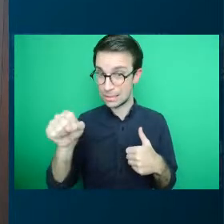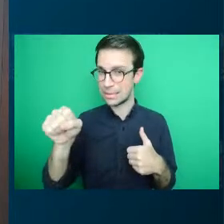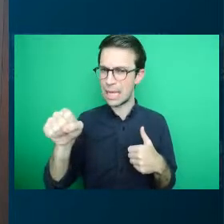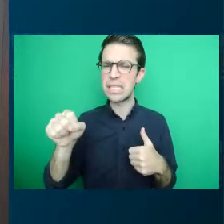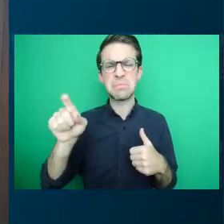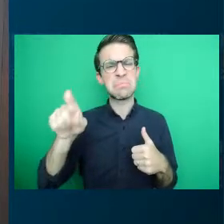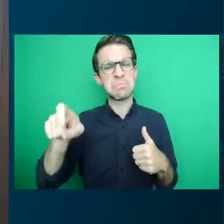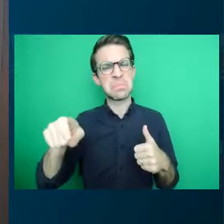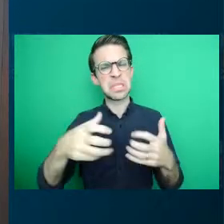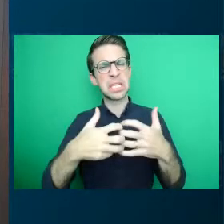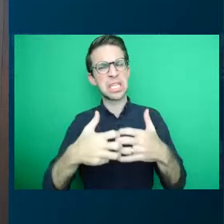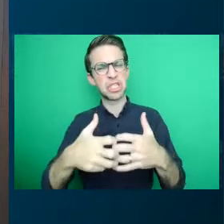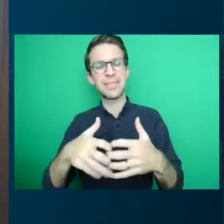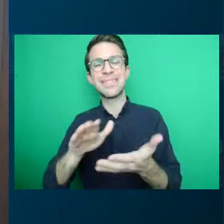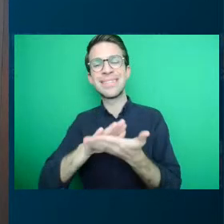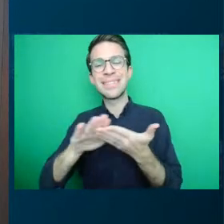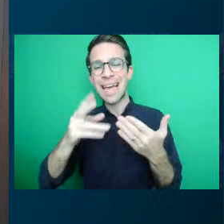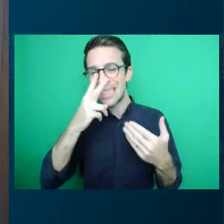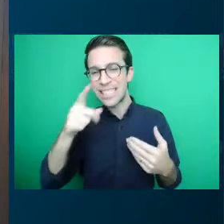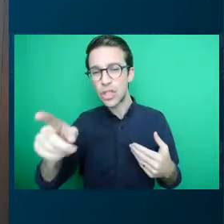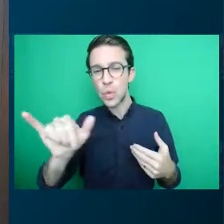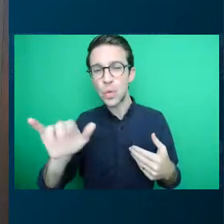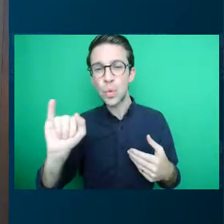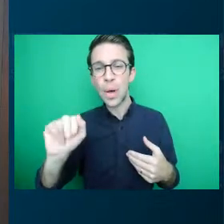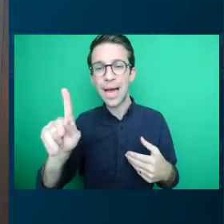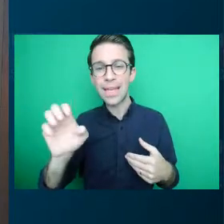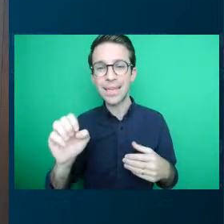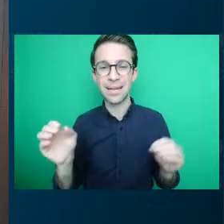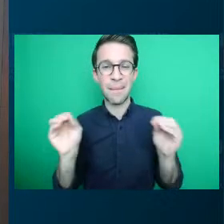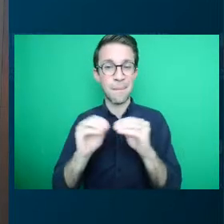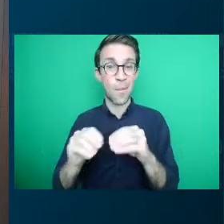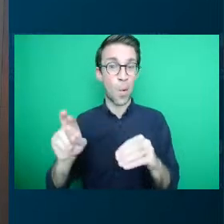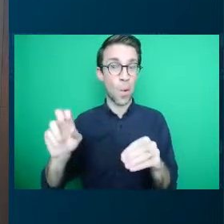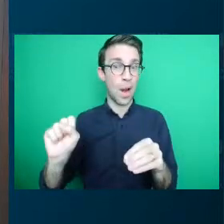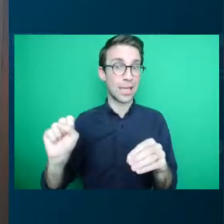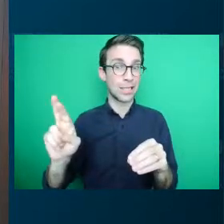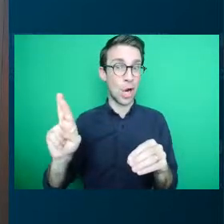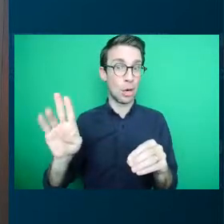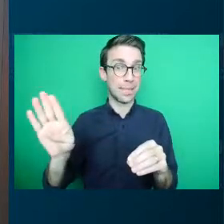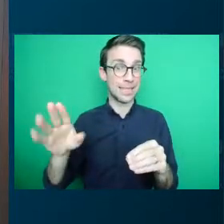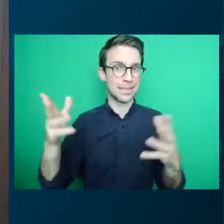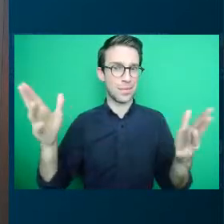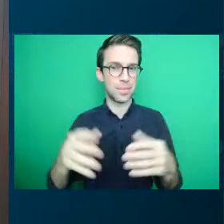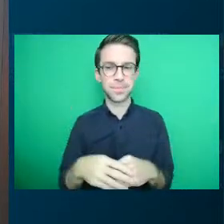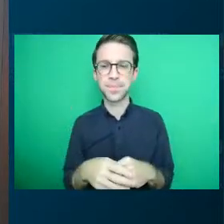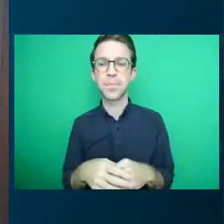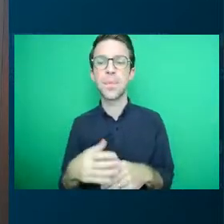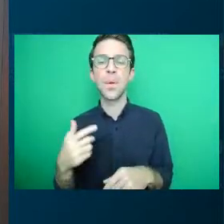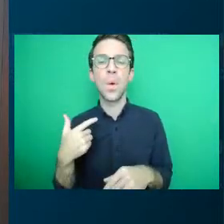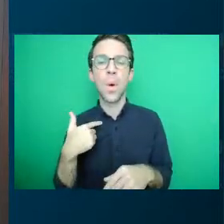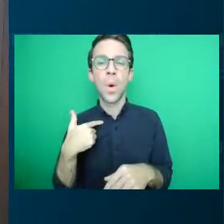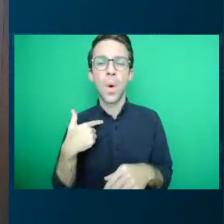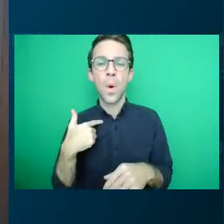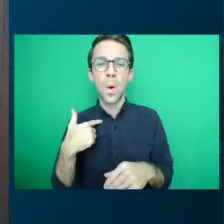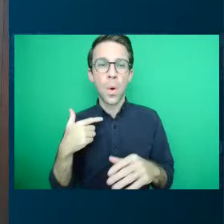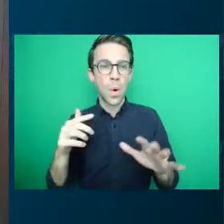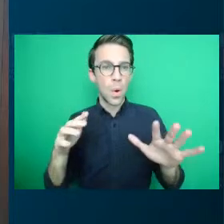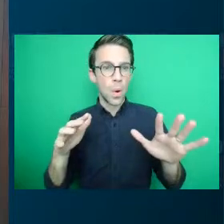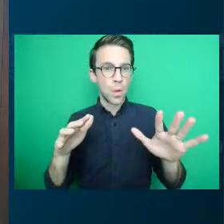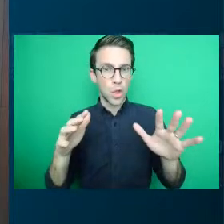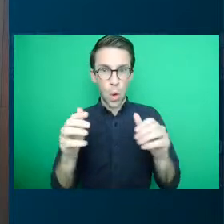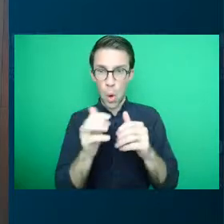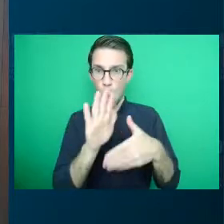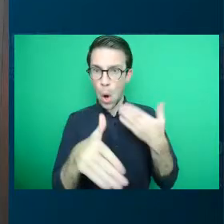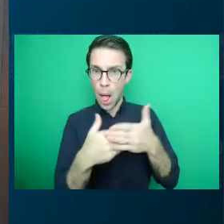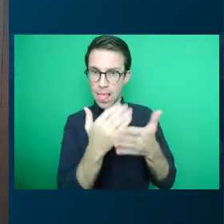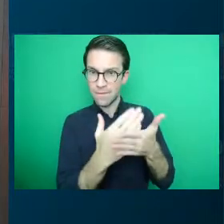I know. It's good to see you as well, Ike. And more SRBs, I think that was. But we can get all these things from our sidebar over here. And you can see